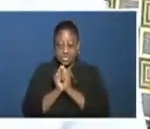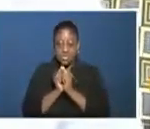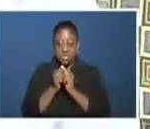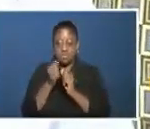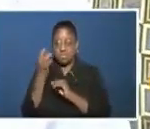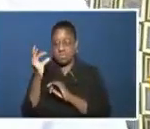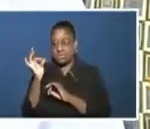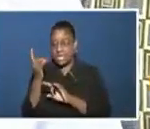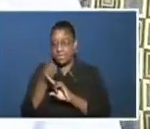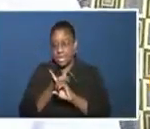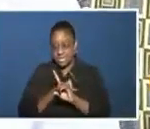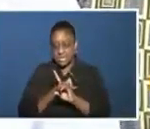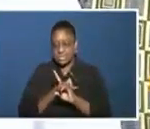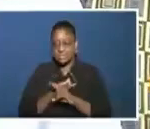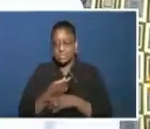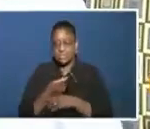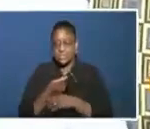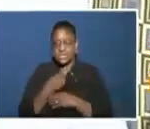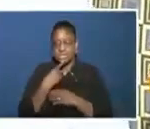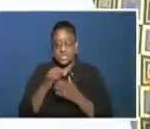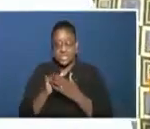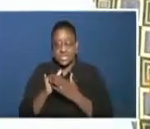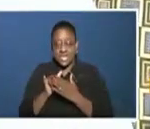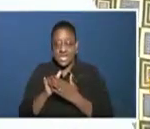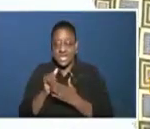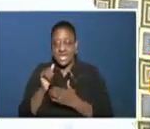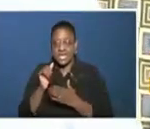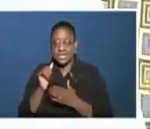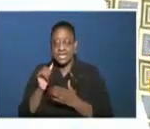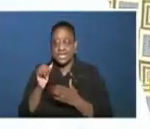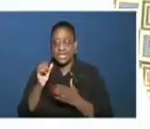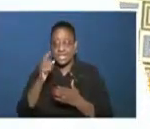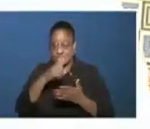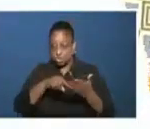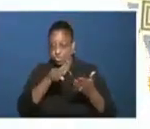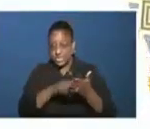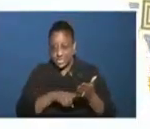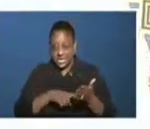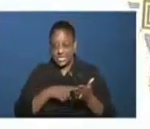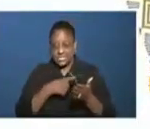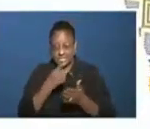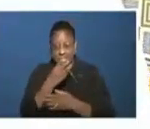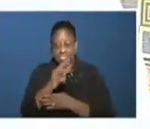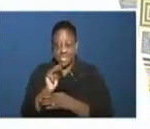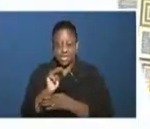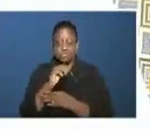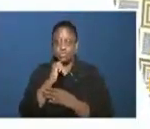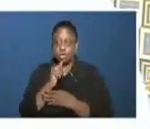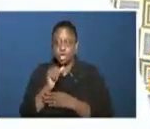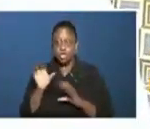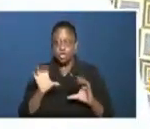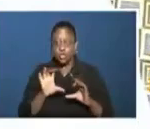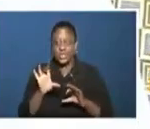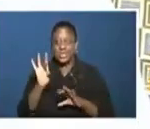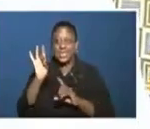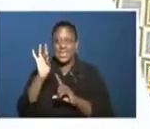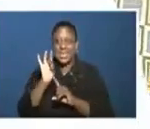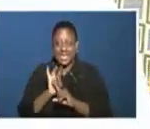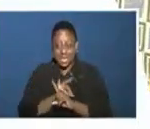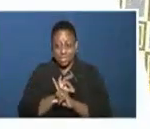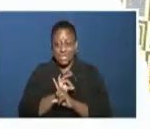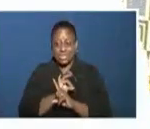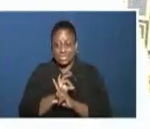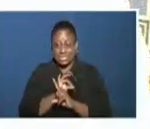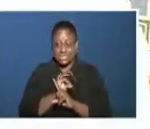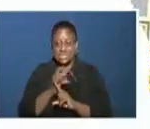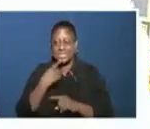8 months. So he is criticizing our administration for not doing in 8 months what he has not been able to get